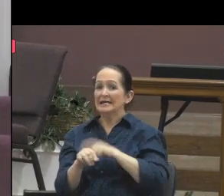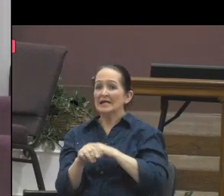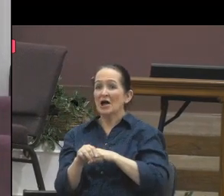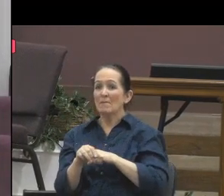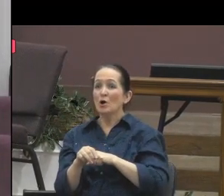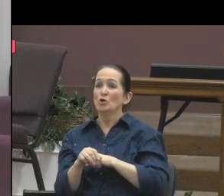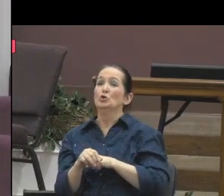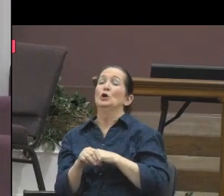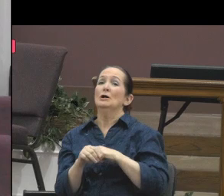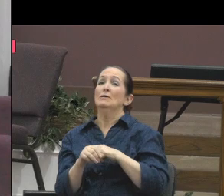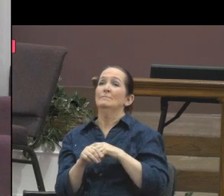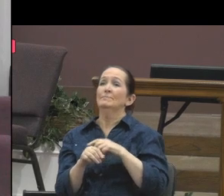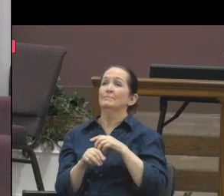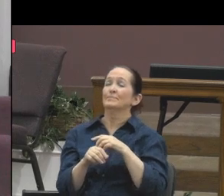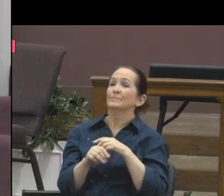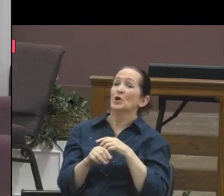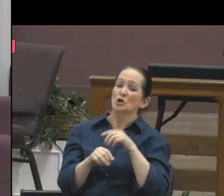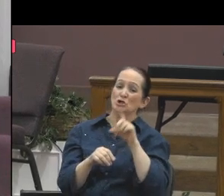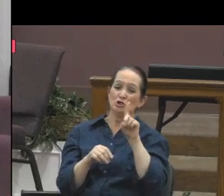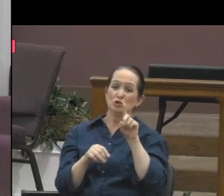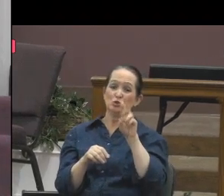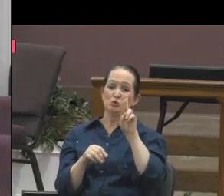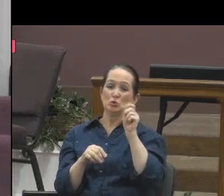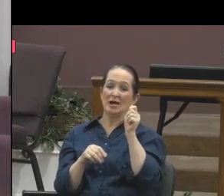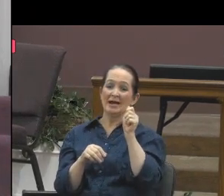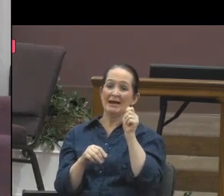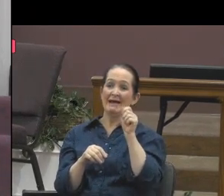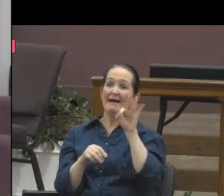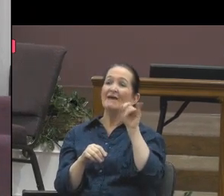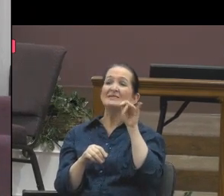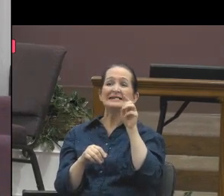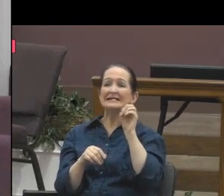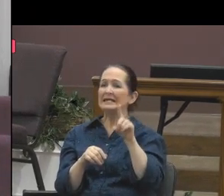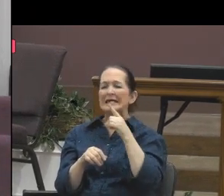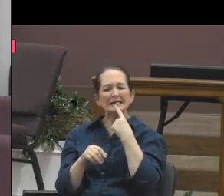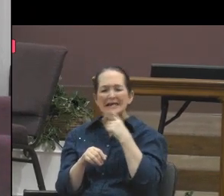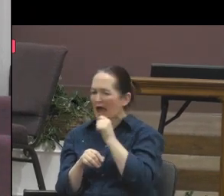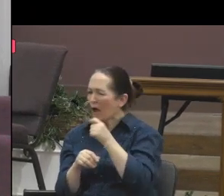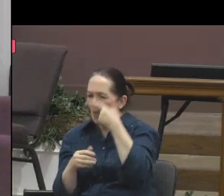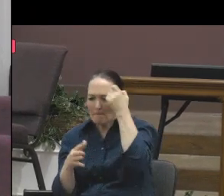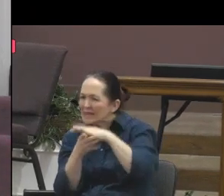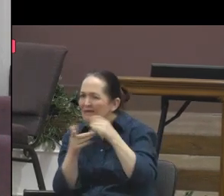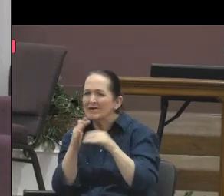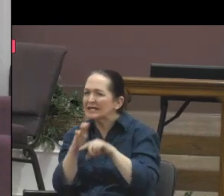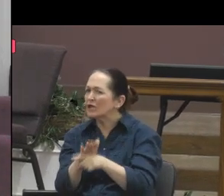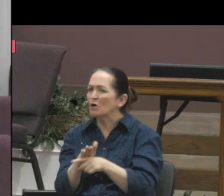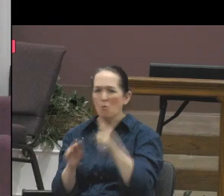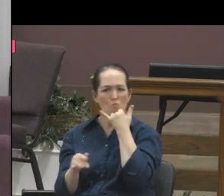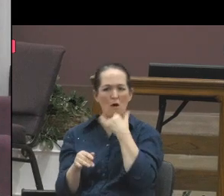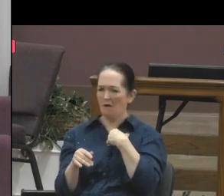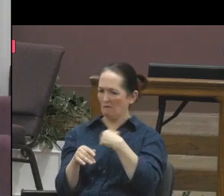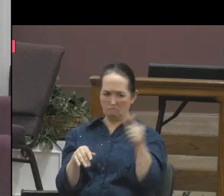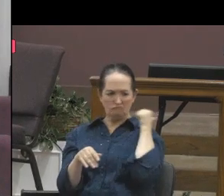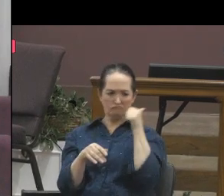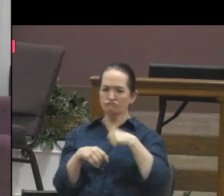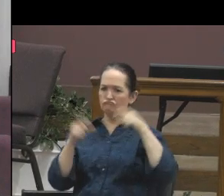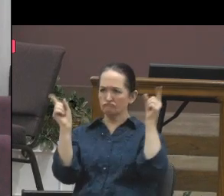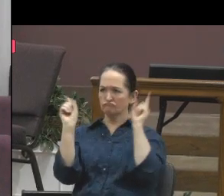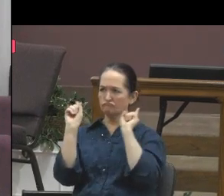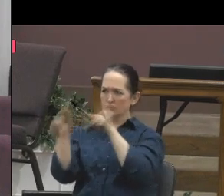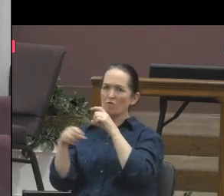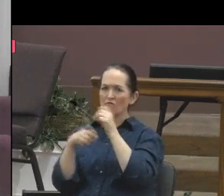drafted. And he said, I don't believe in killing. It's wrong. I'm not going to go fight in the war.